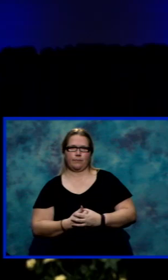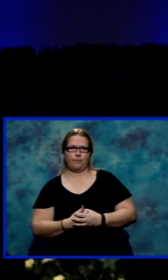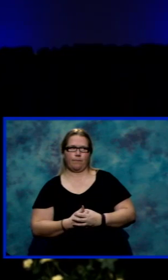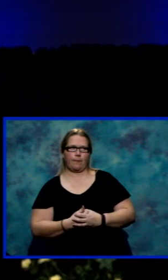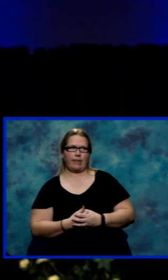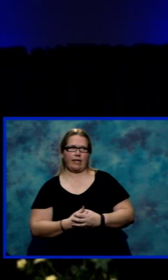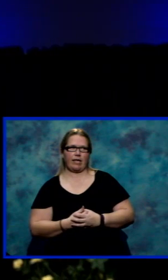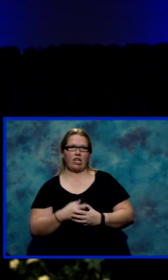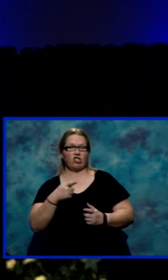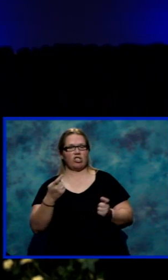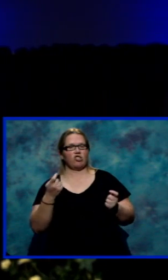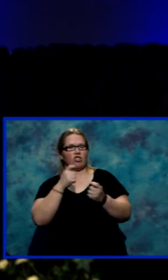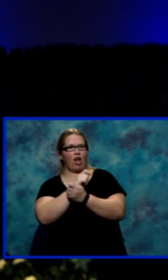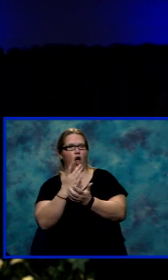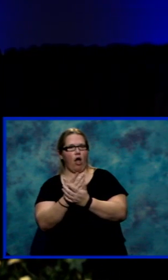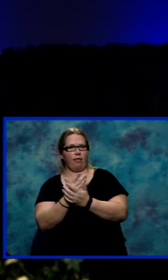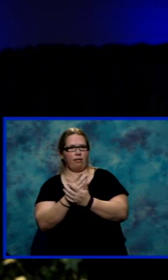She changes on the outside.